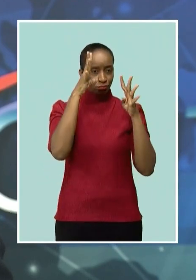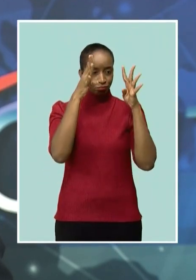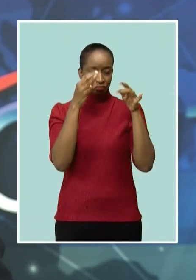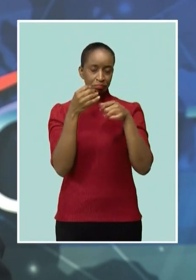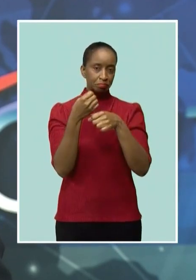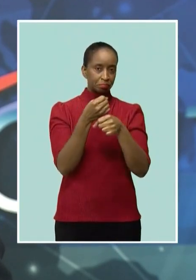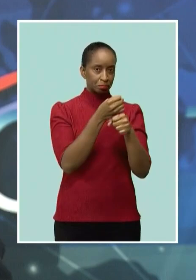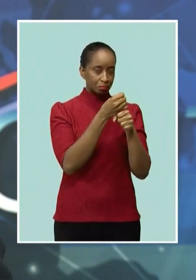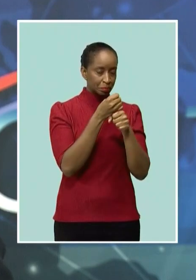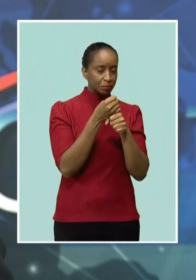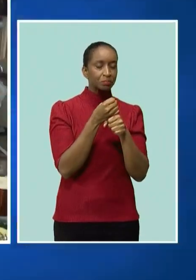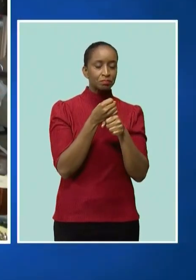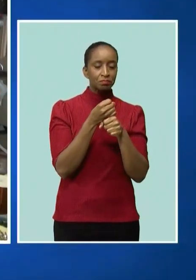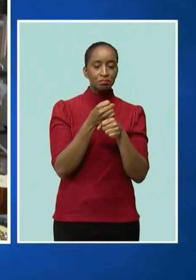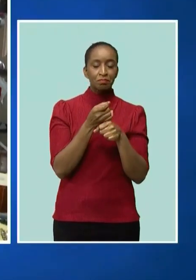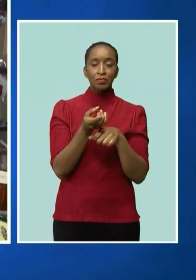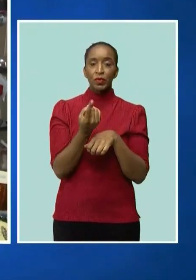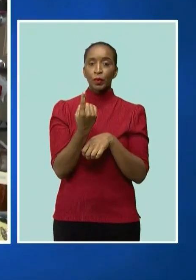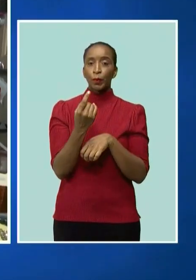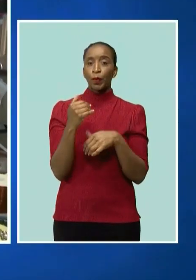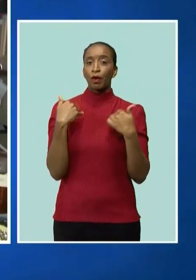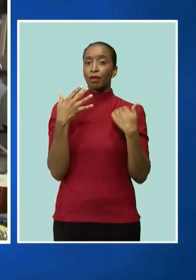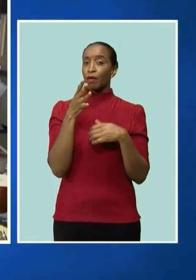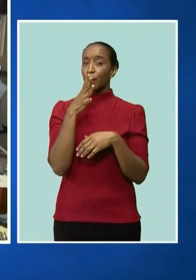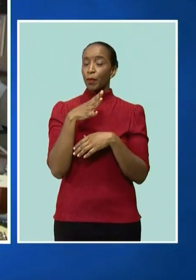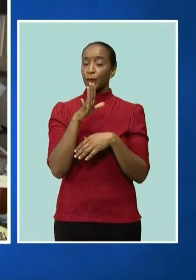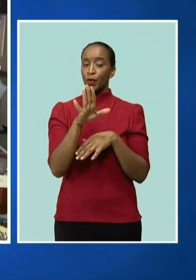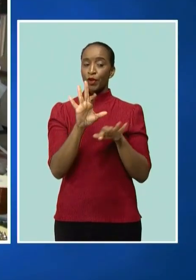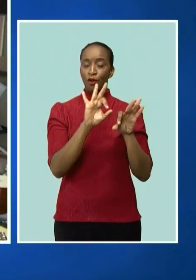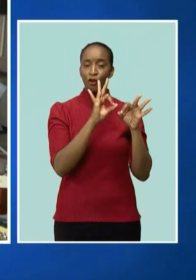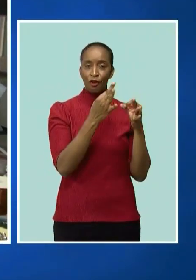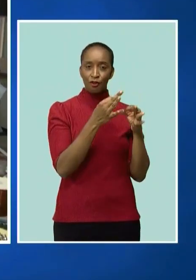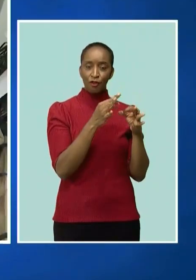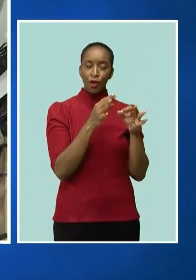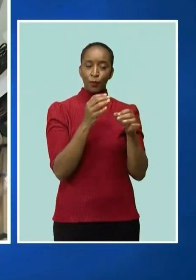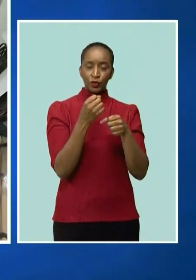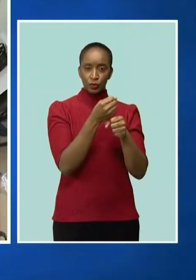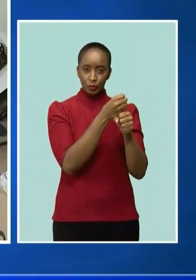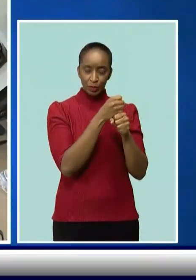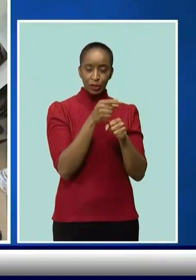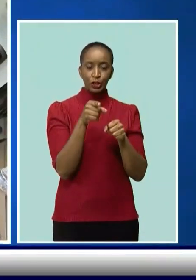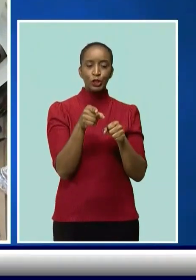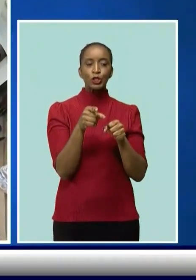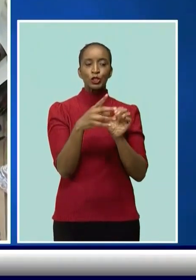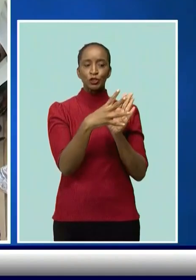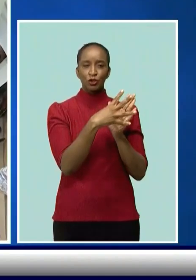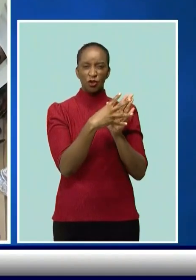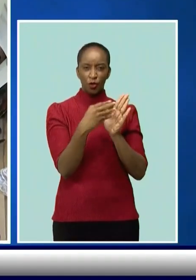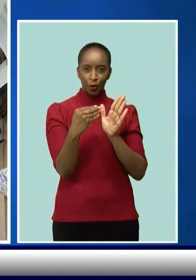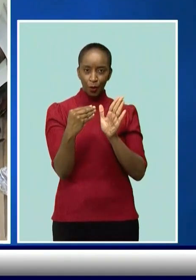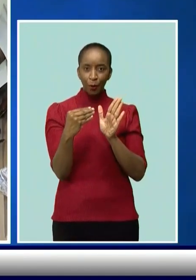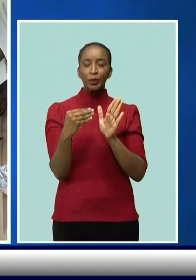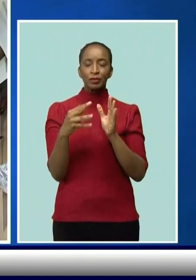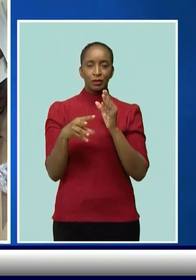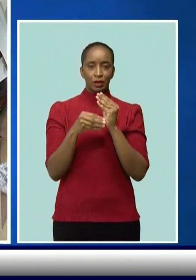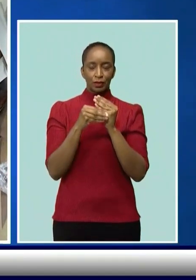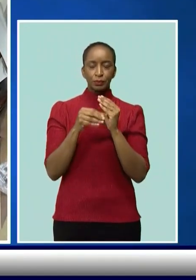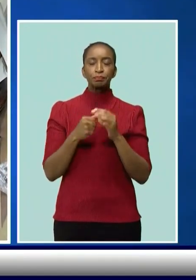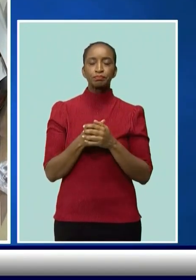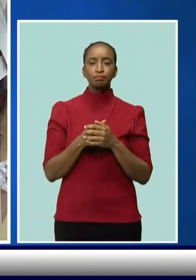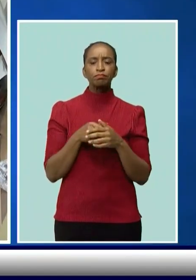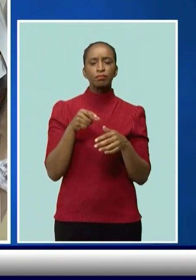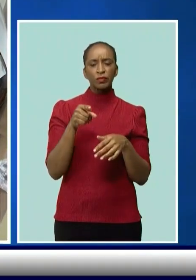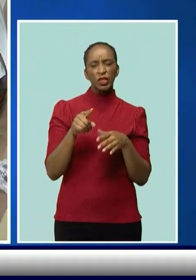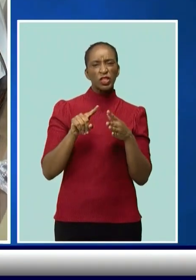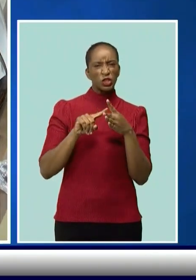continue. It was back in April when Azifo Onifa started her business, Afino Creations. She says she initially started